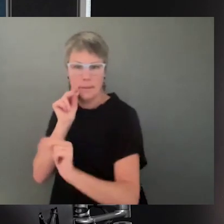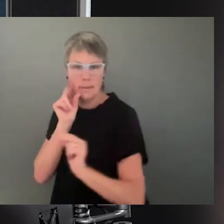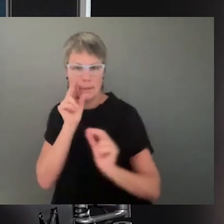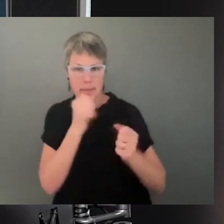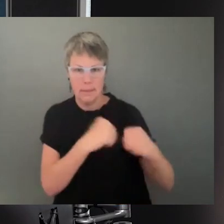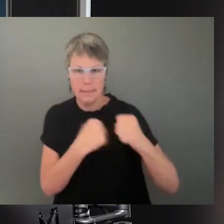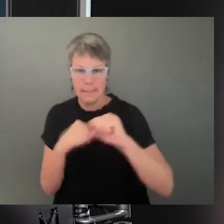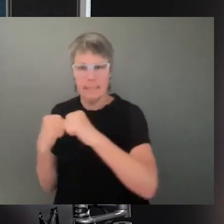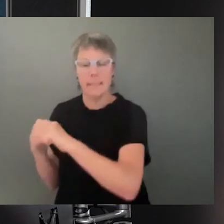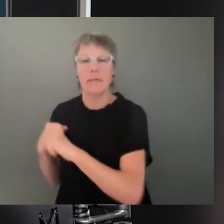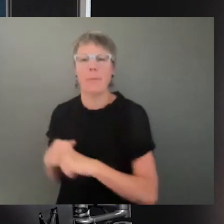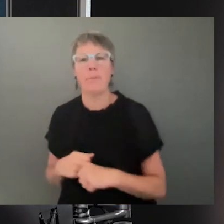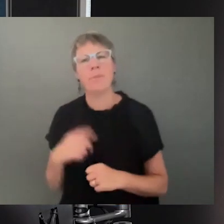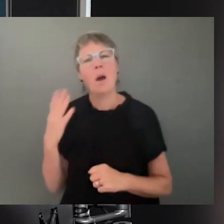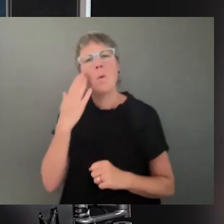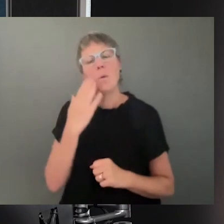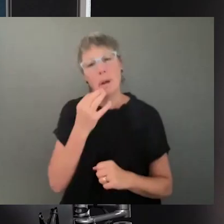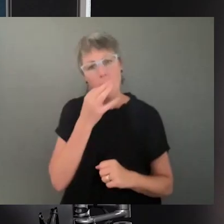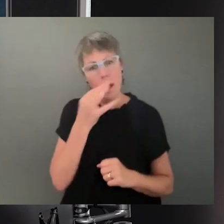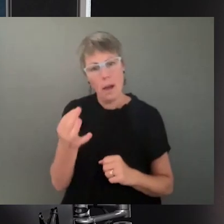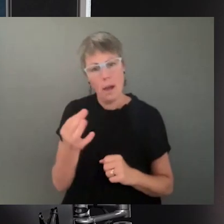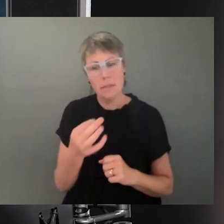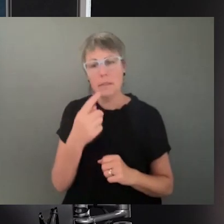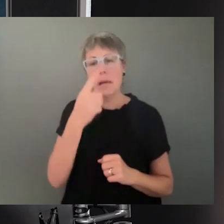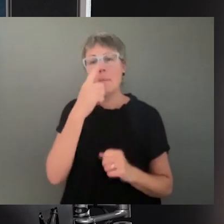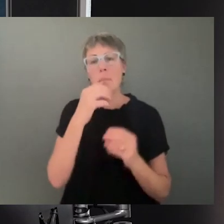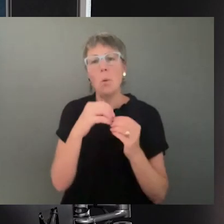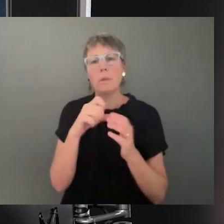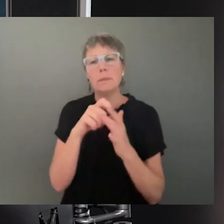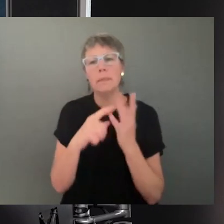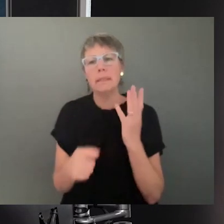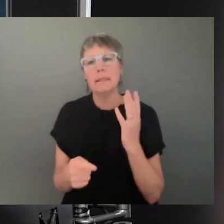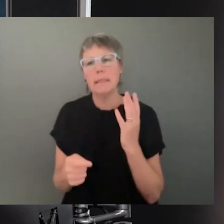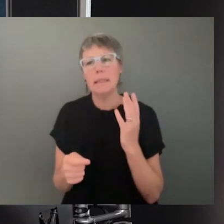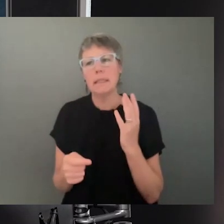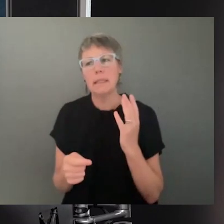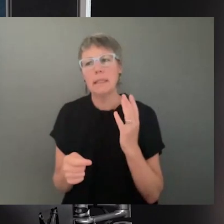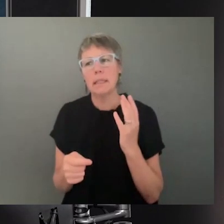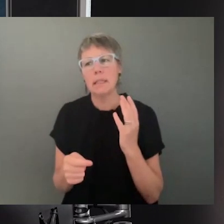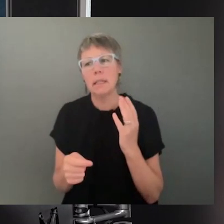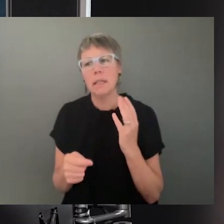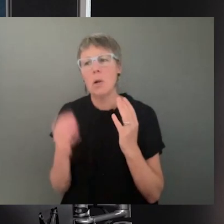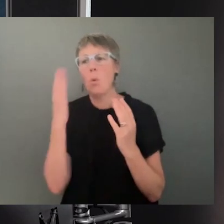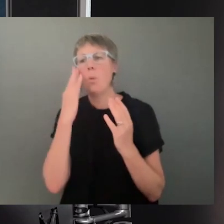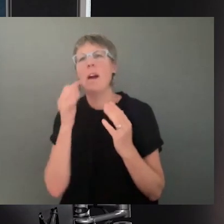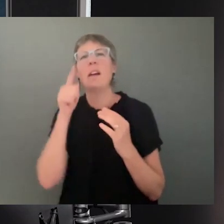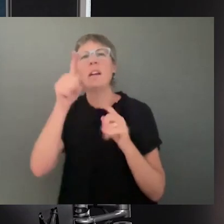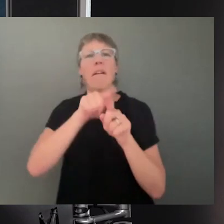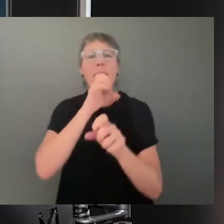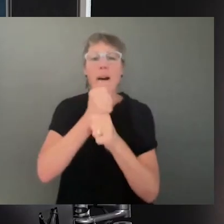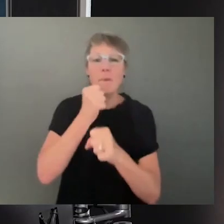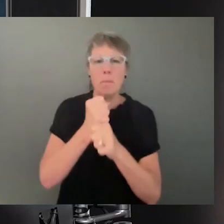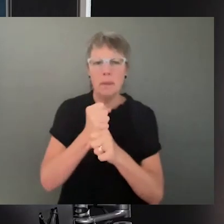networks to start identifying and addressing some gaps. Should there be a greater emphasis of people with disability holding